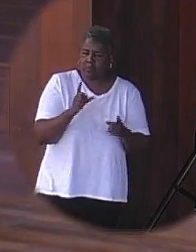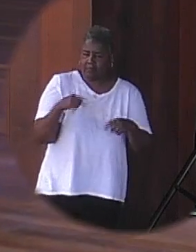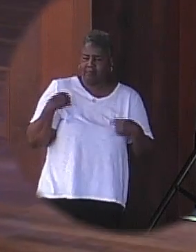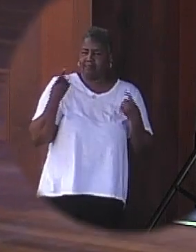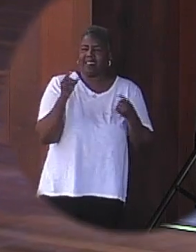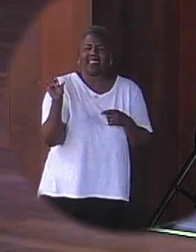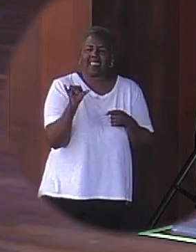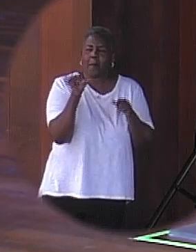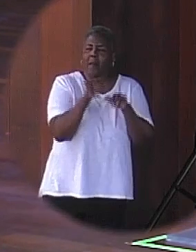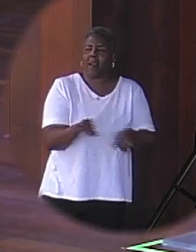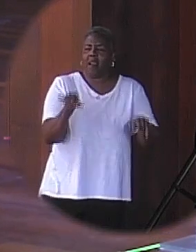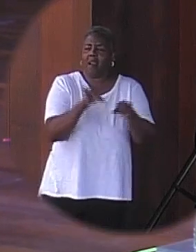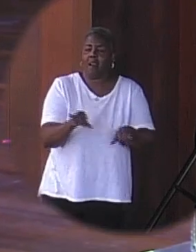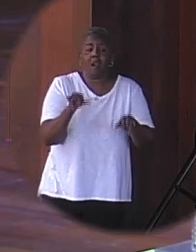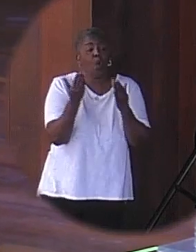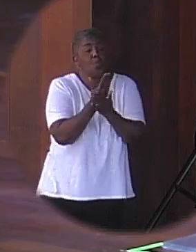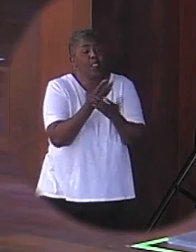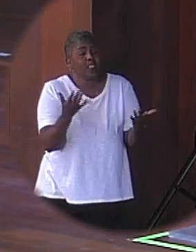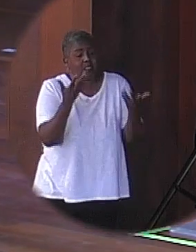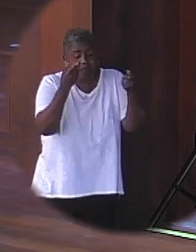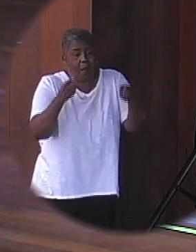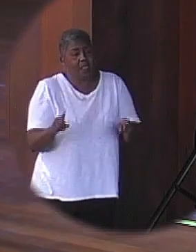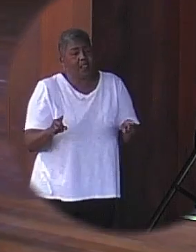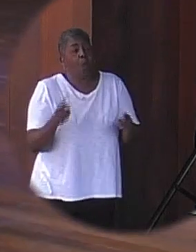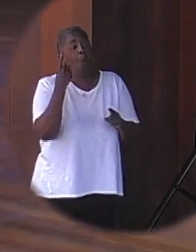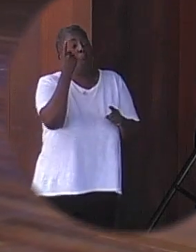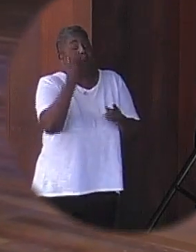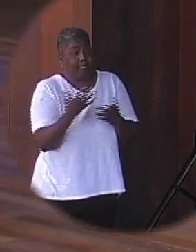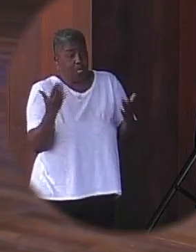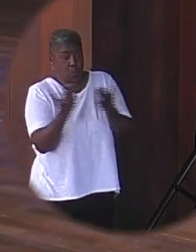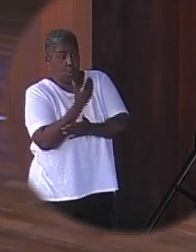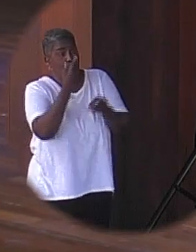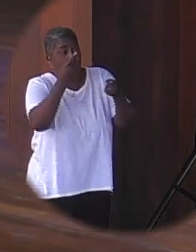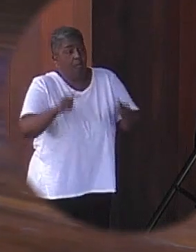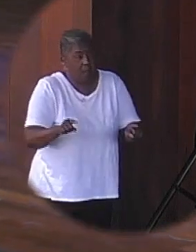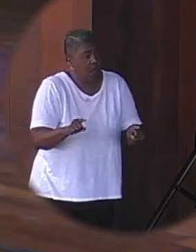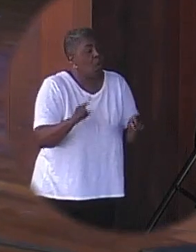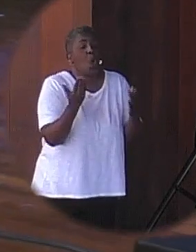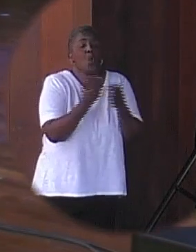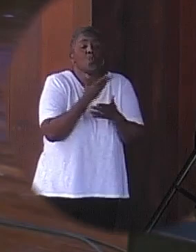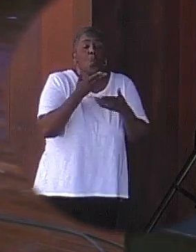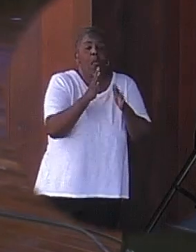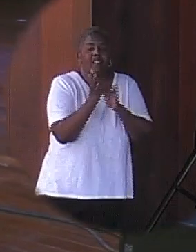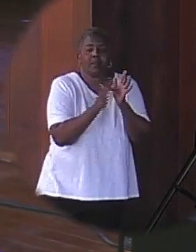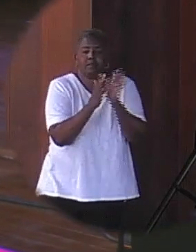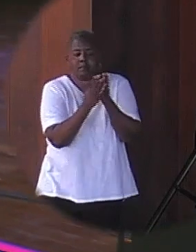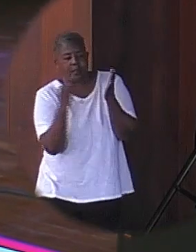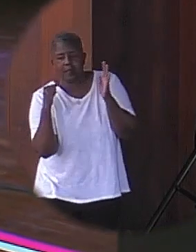done. Some new things have happened. One of those new things is a new way of Bible